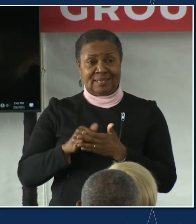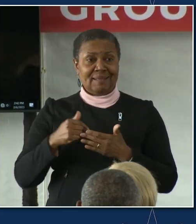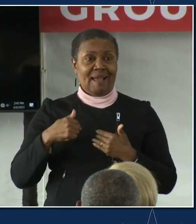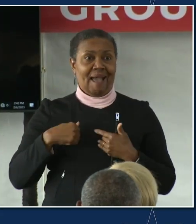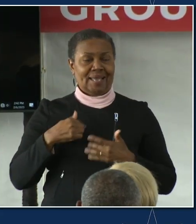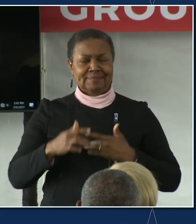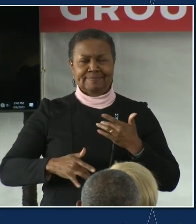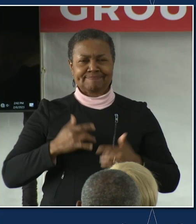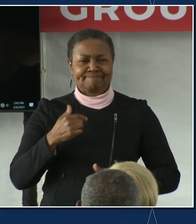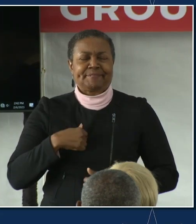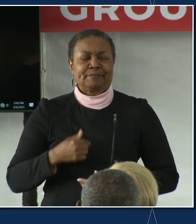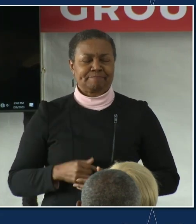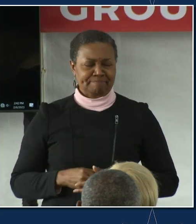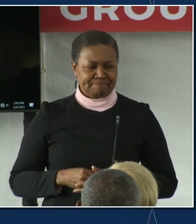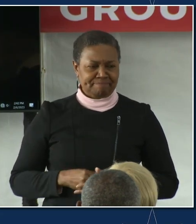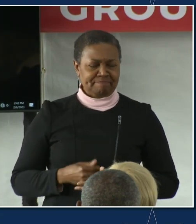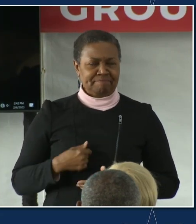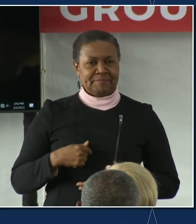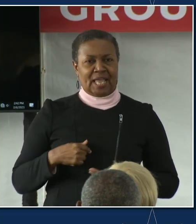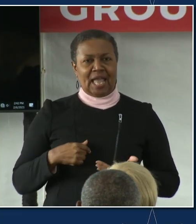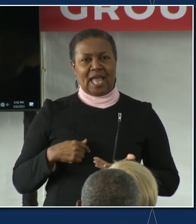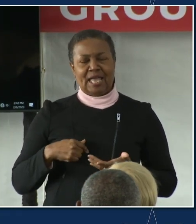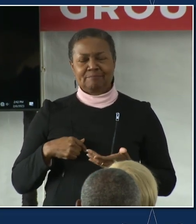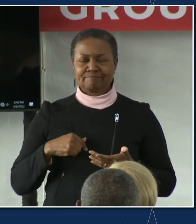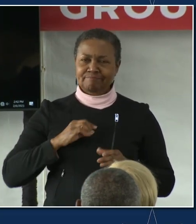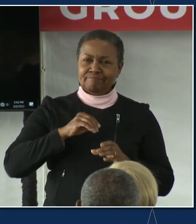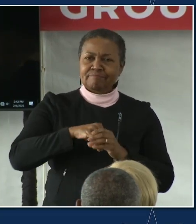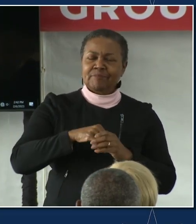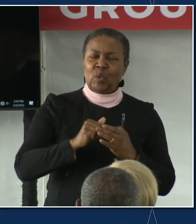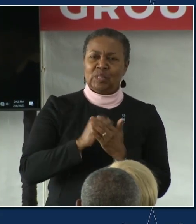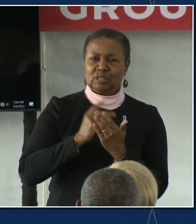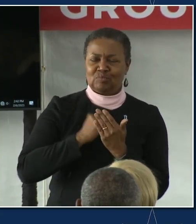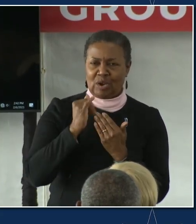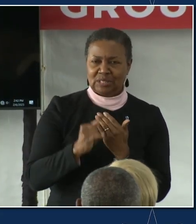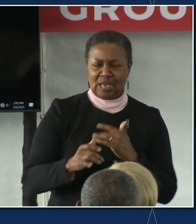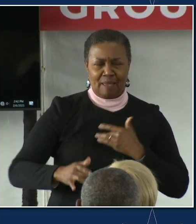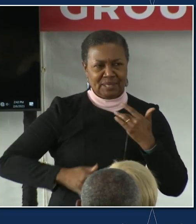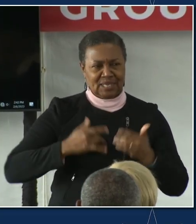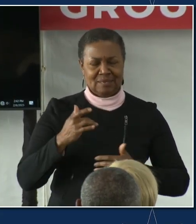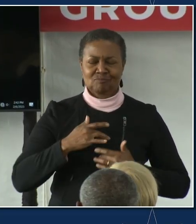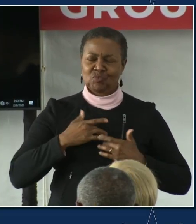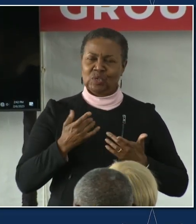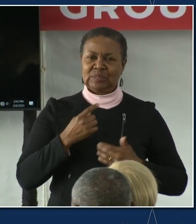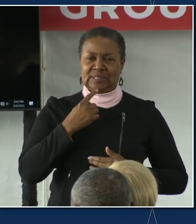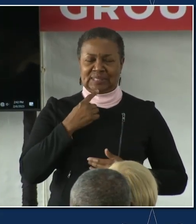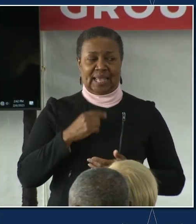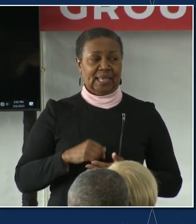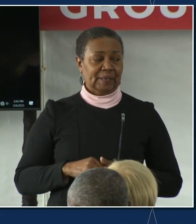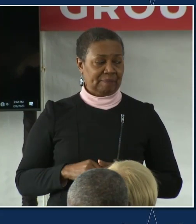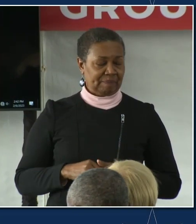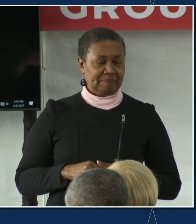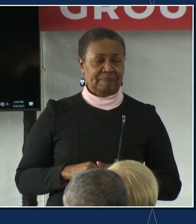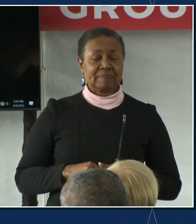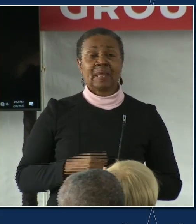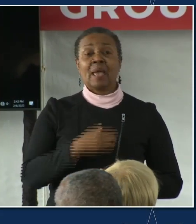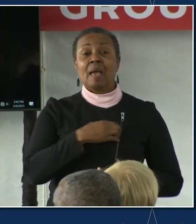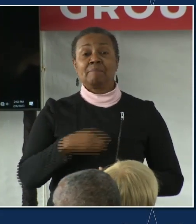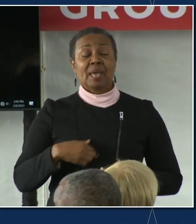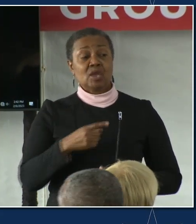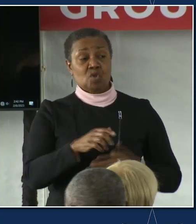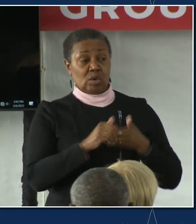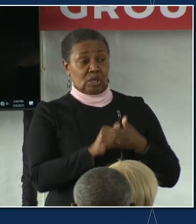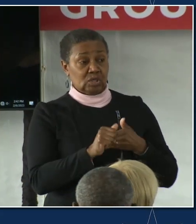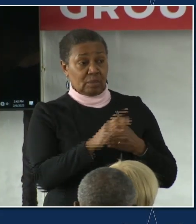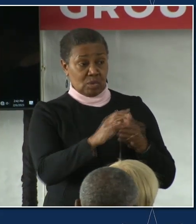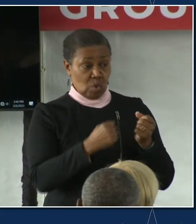get excited about, that I run to this project about, and I'm just thrilled to say. Madam Mayor, your leadership,